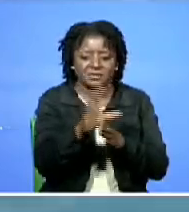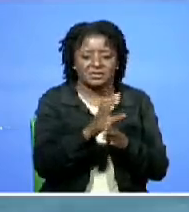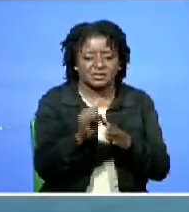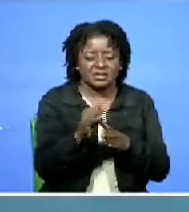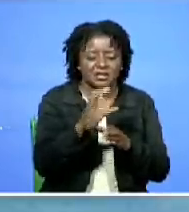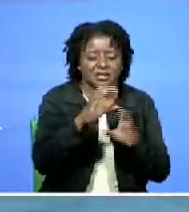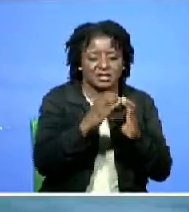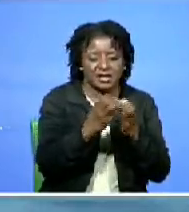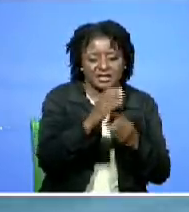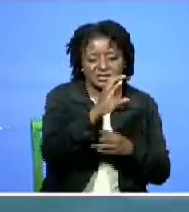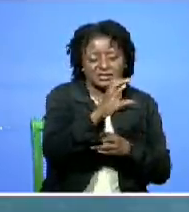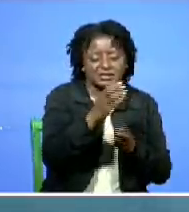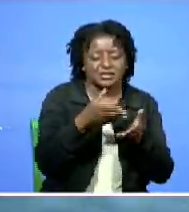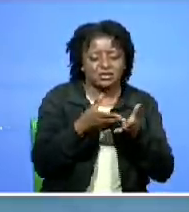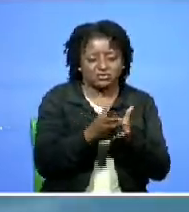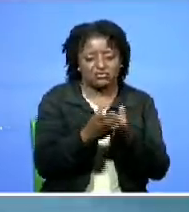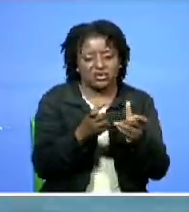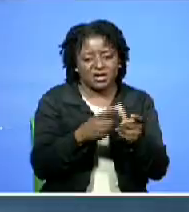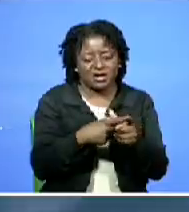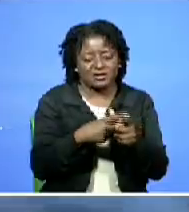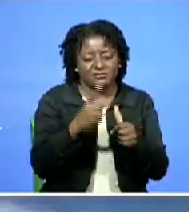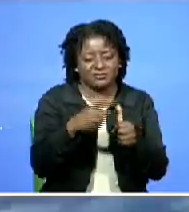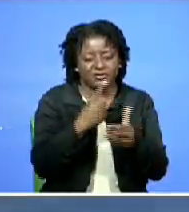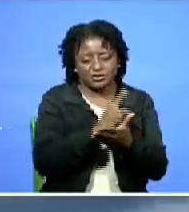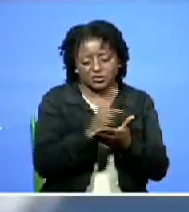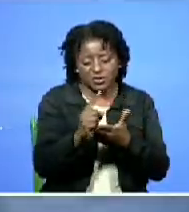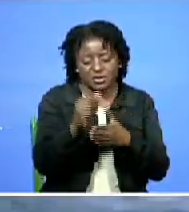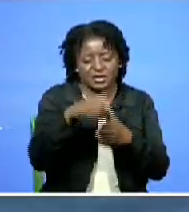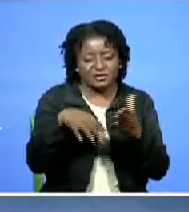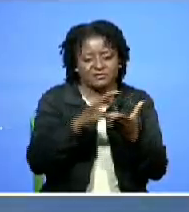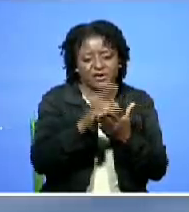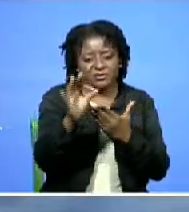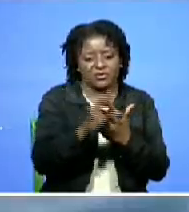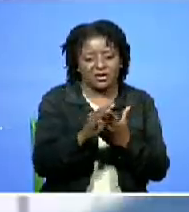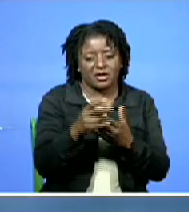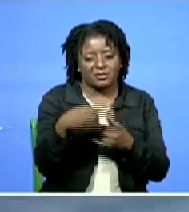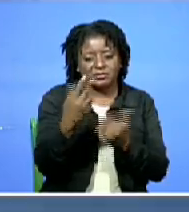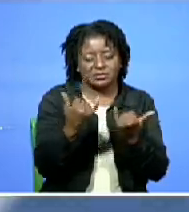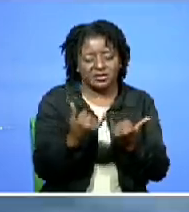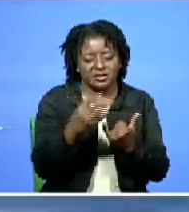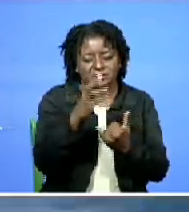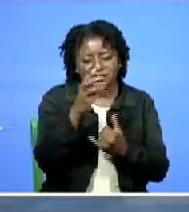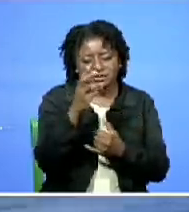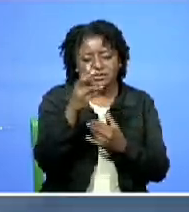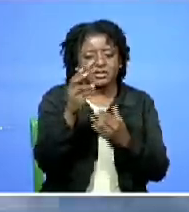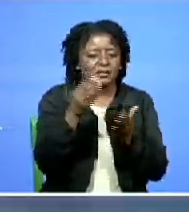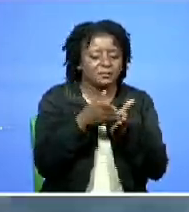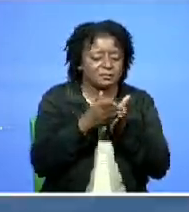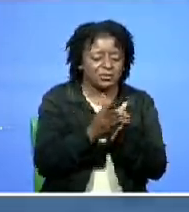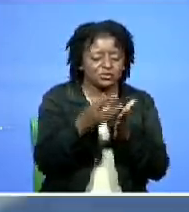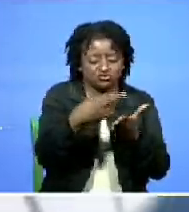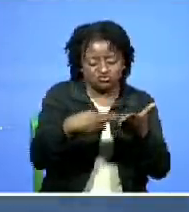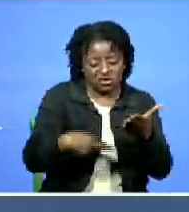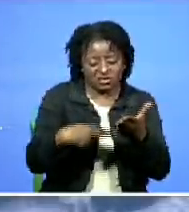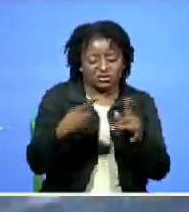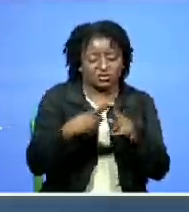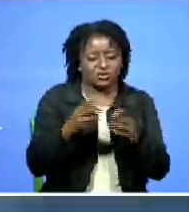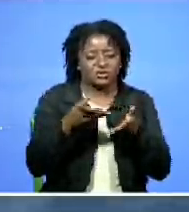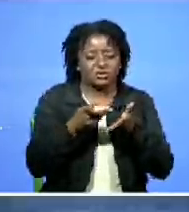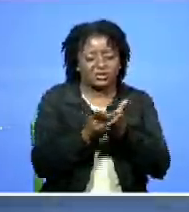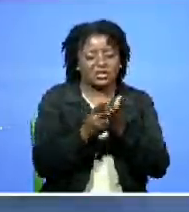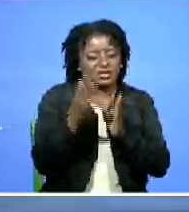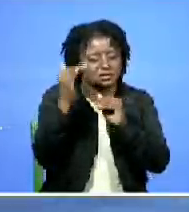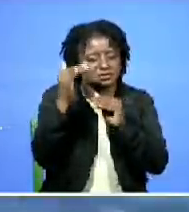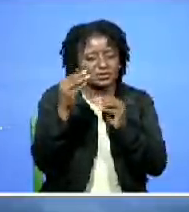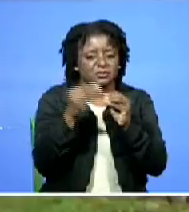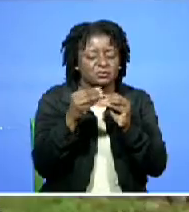take place the first weekend in February. So far, they have 16 boats registered to sail, and they are looking forward to more boats, but they